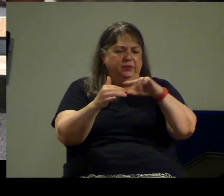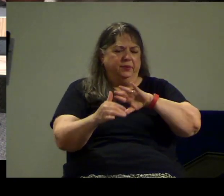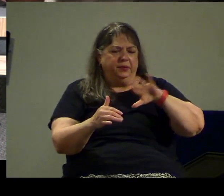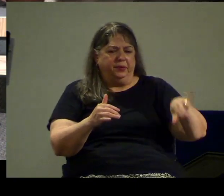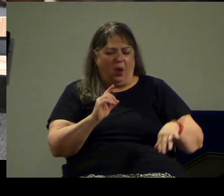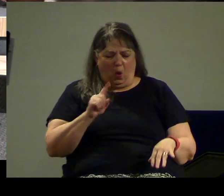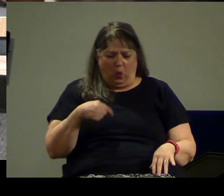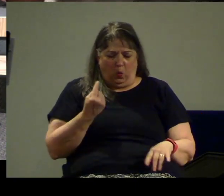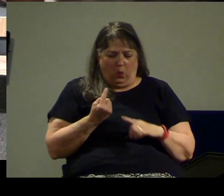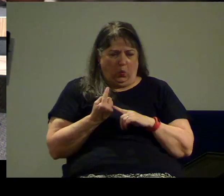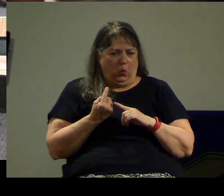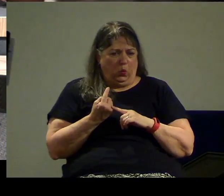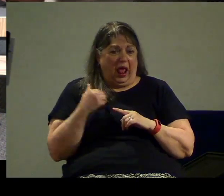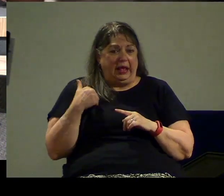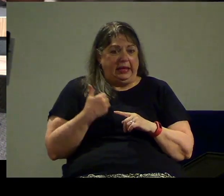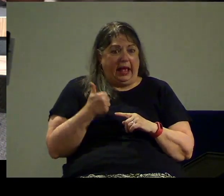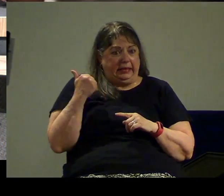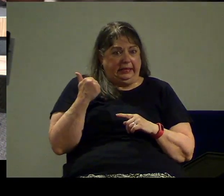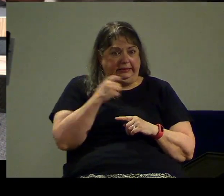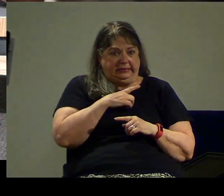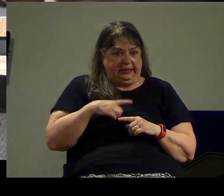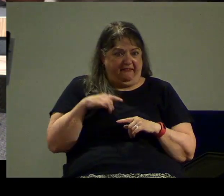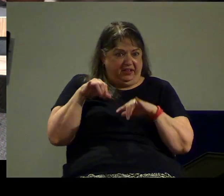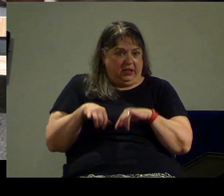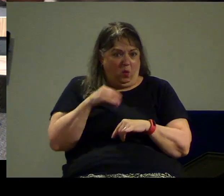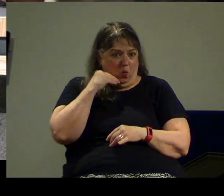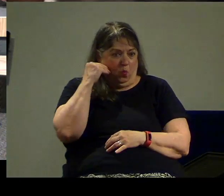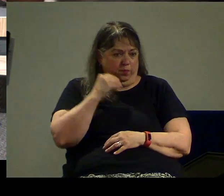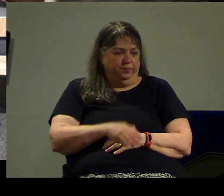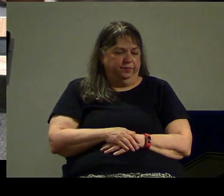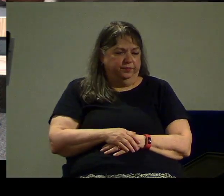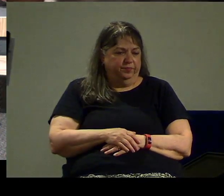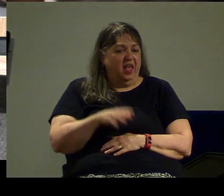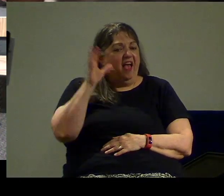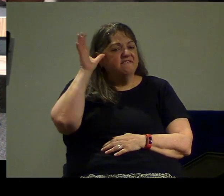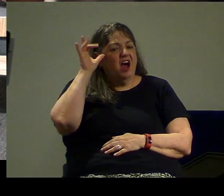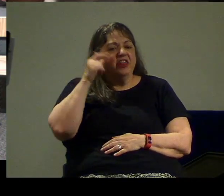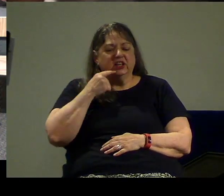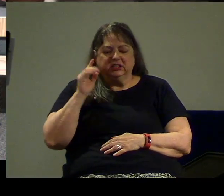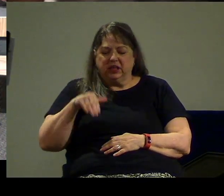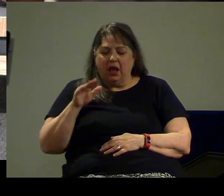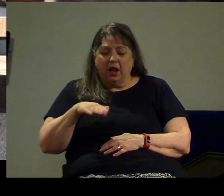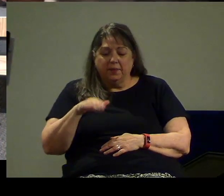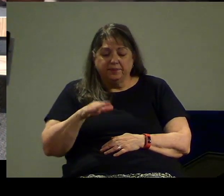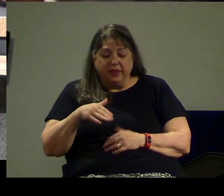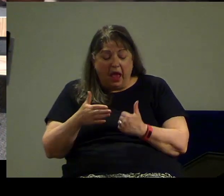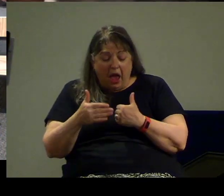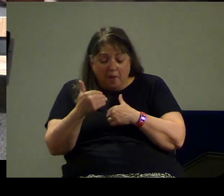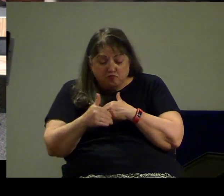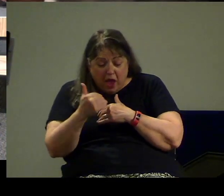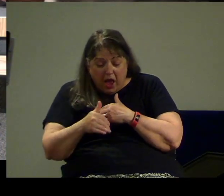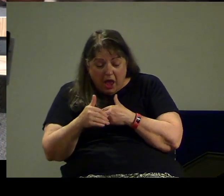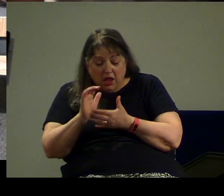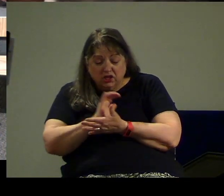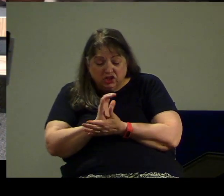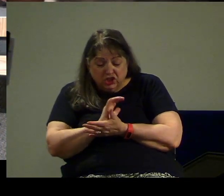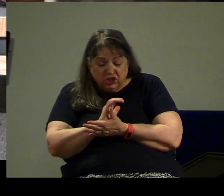it was, to your brothers and to them in the battle. And meantime, in the battlefield, here was